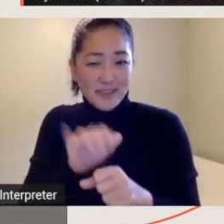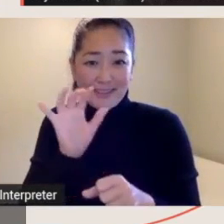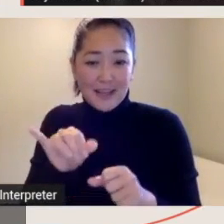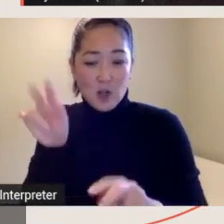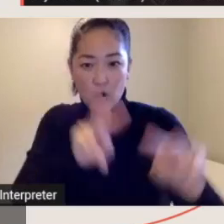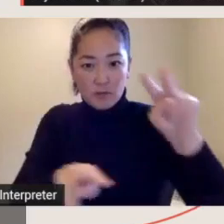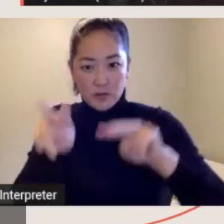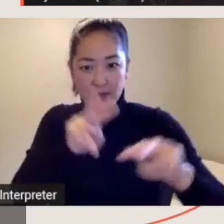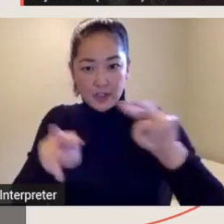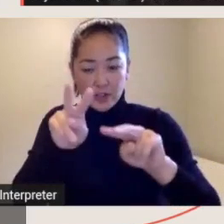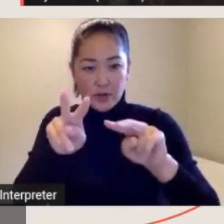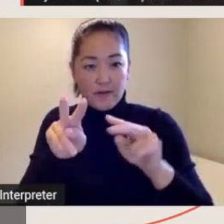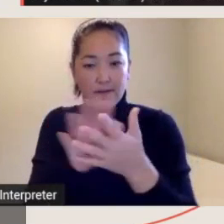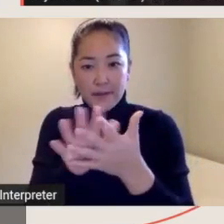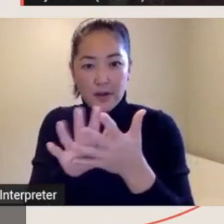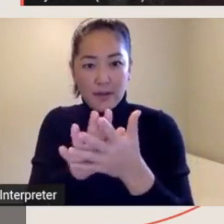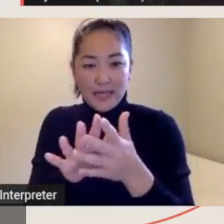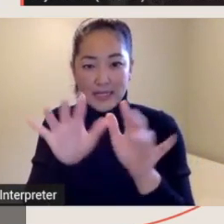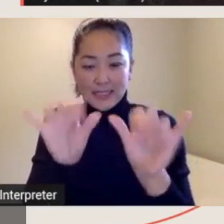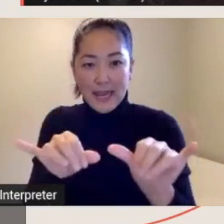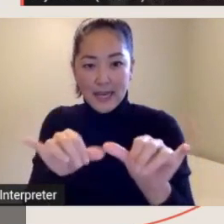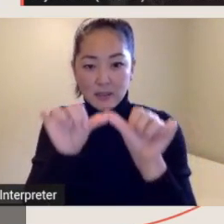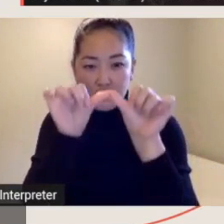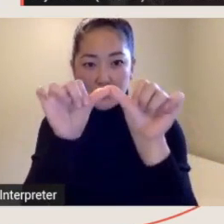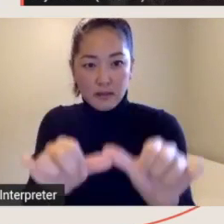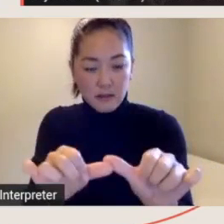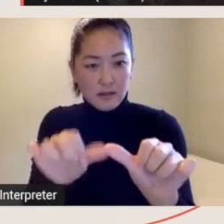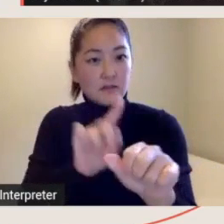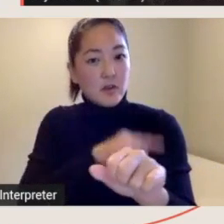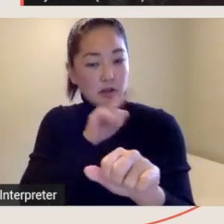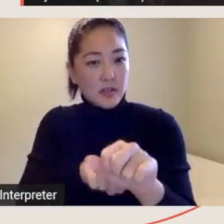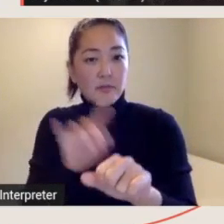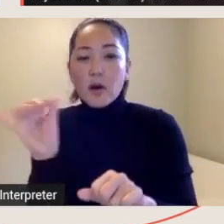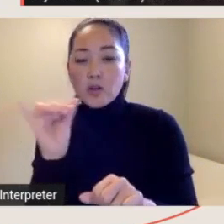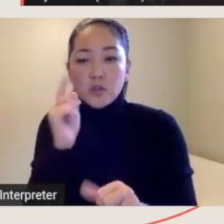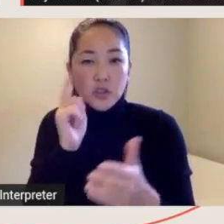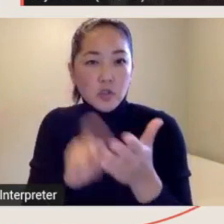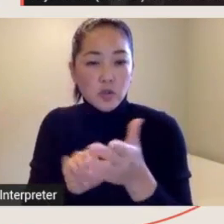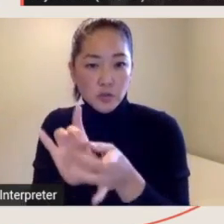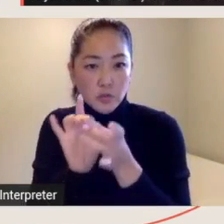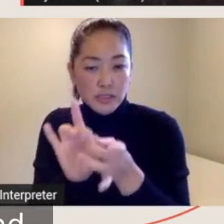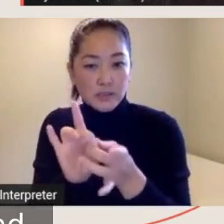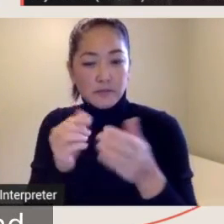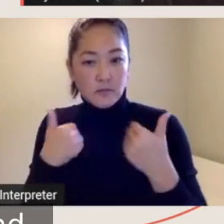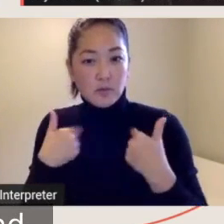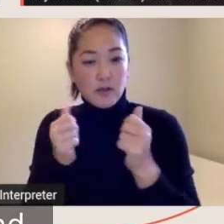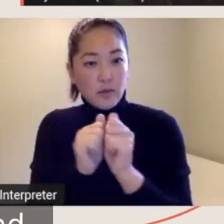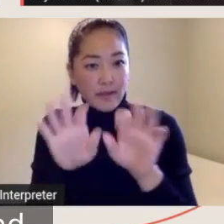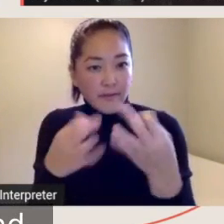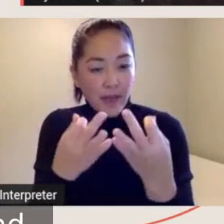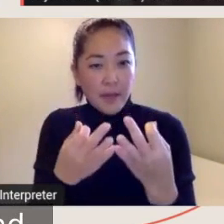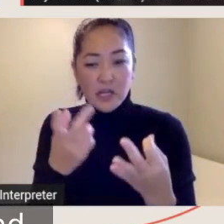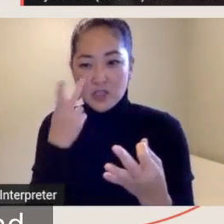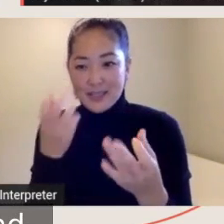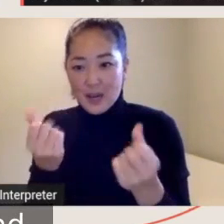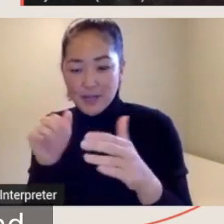staying and filming for a long time and just, you know, being there. And you can also tell with the relationship that you have with the family and how much